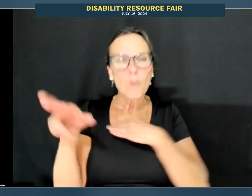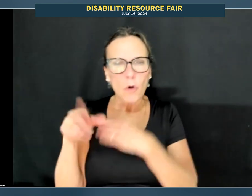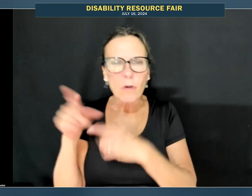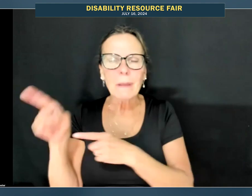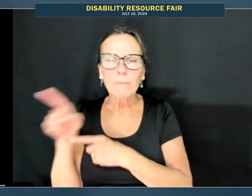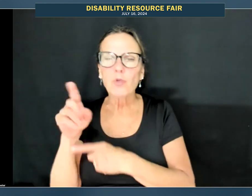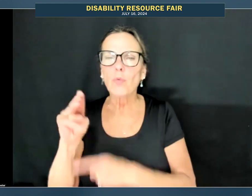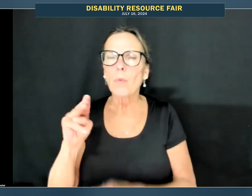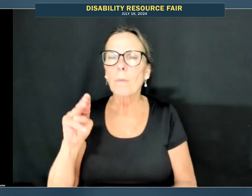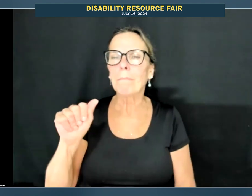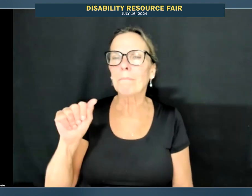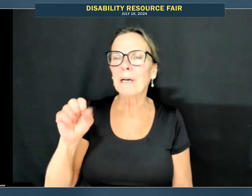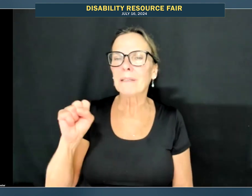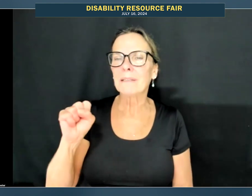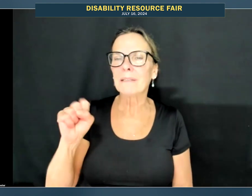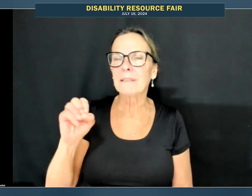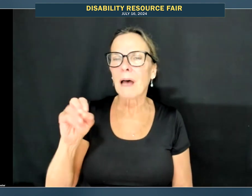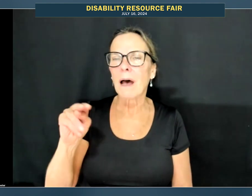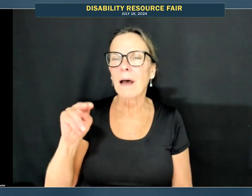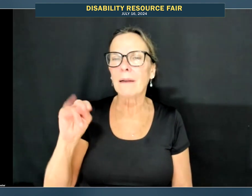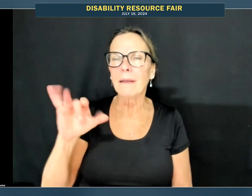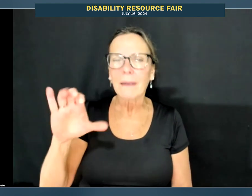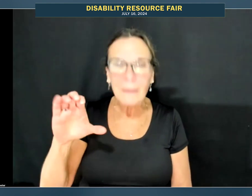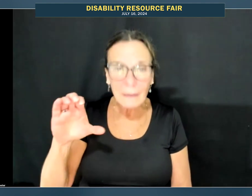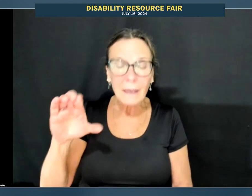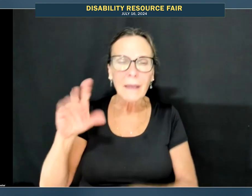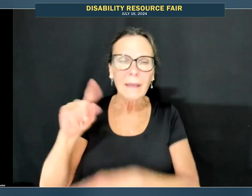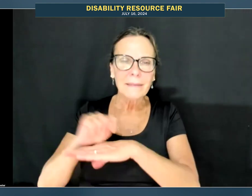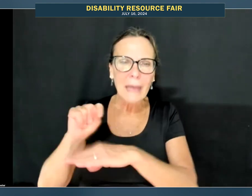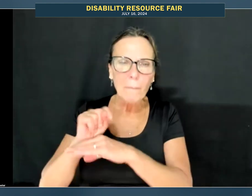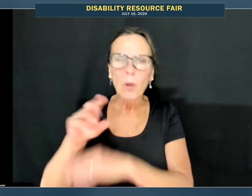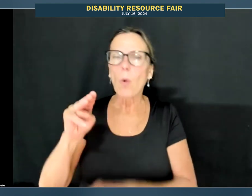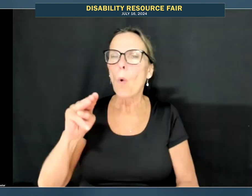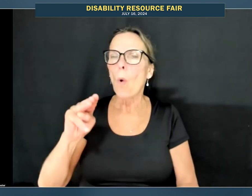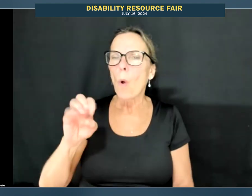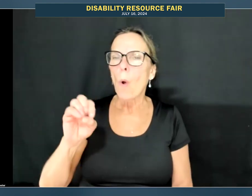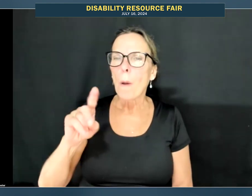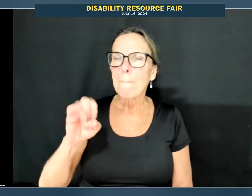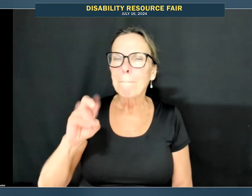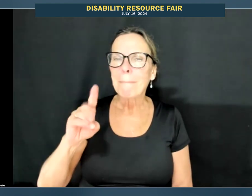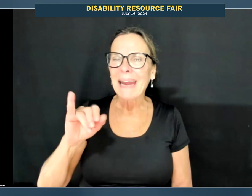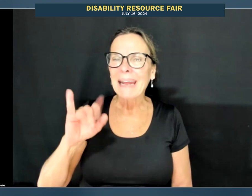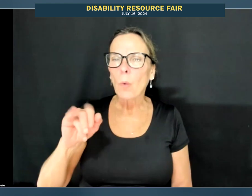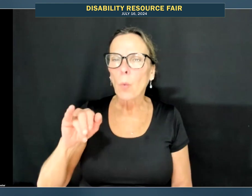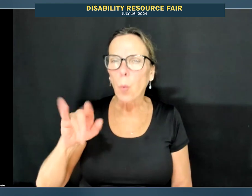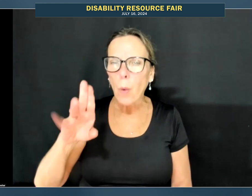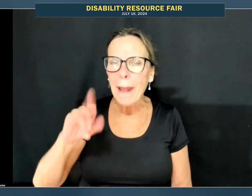or Stavros or MediQuip, MediQuip website. So